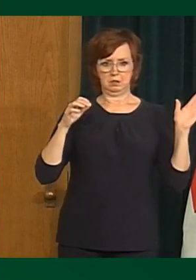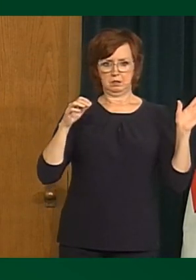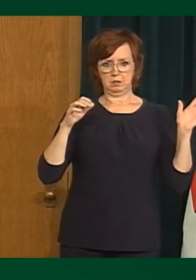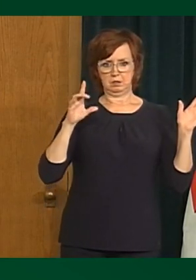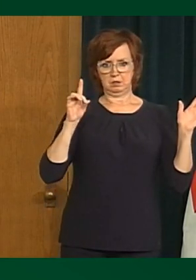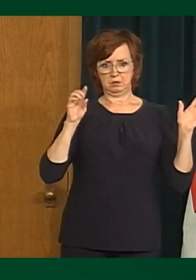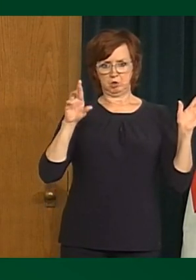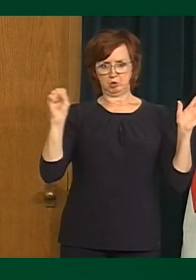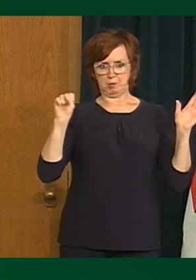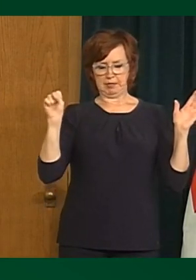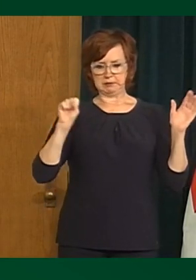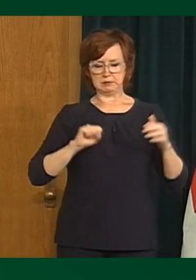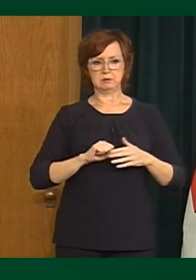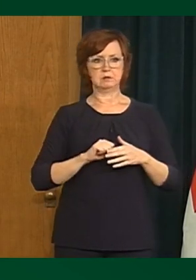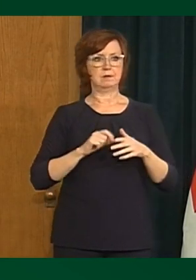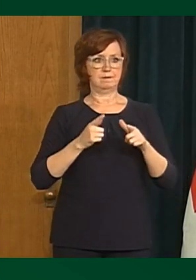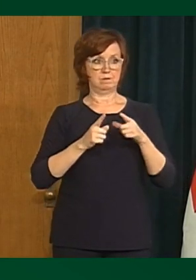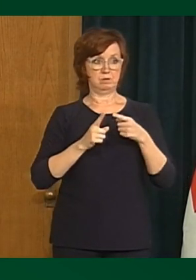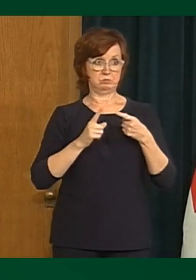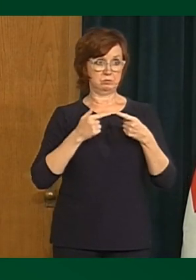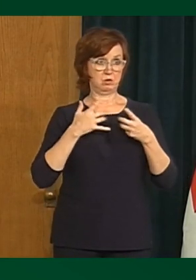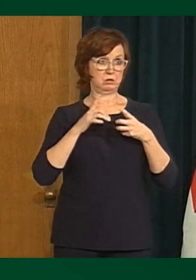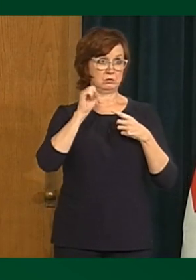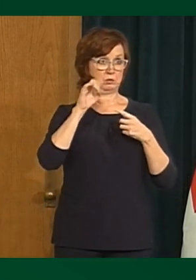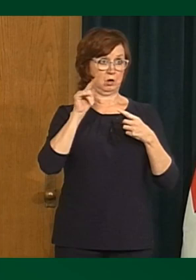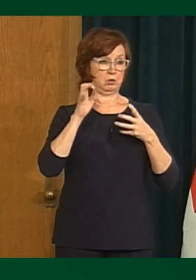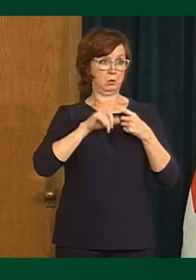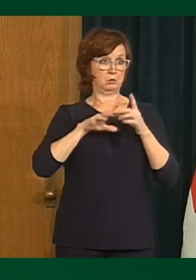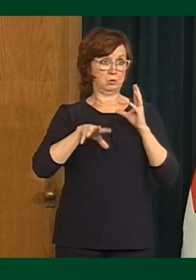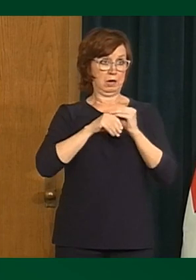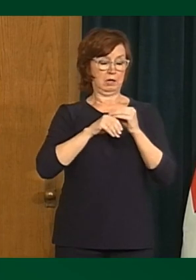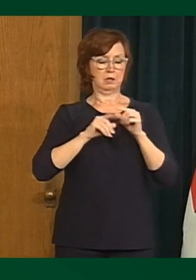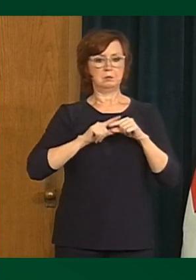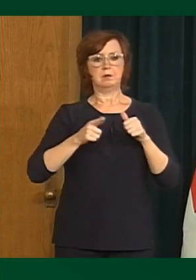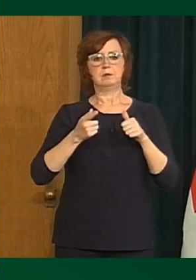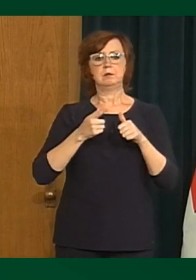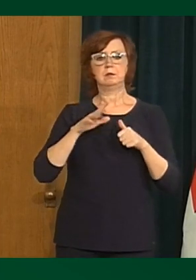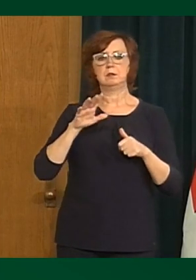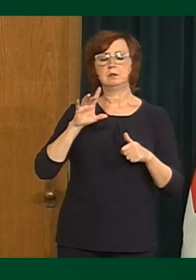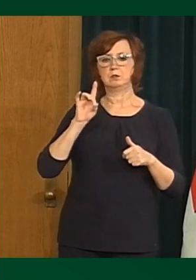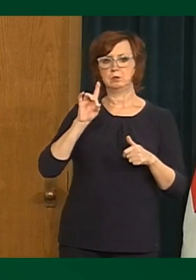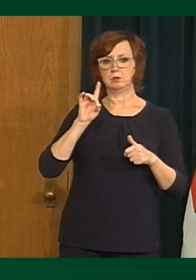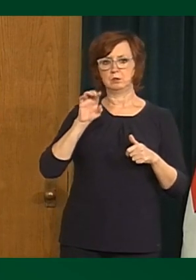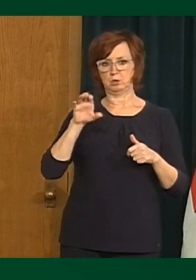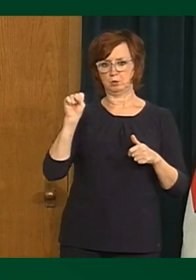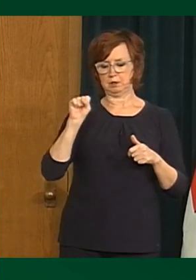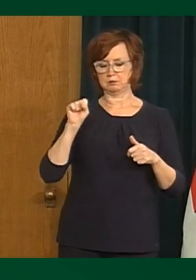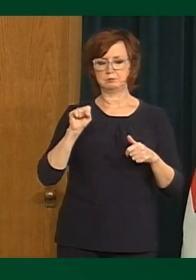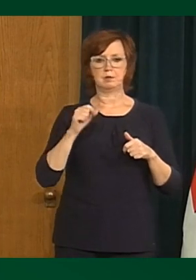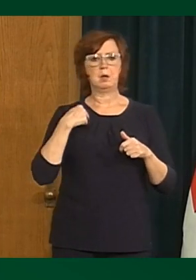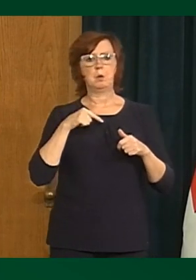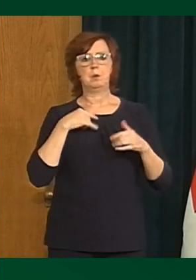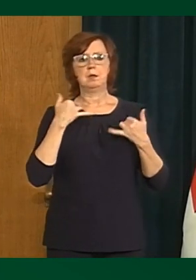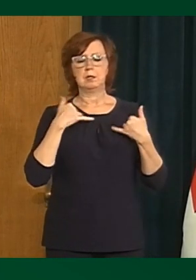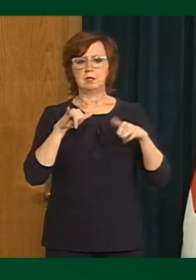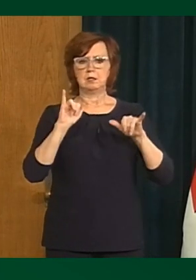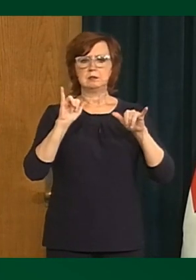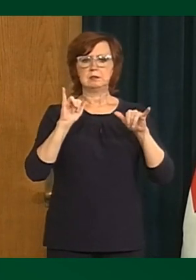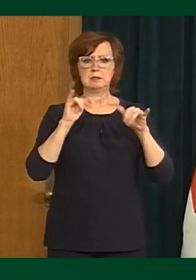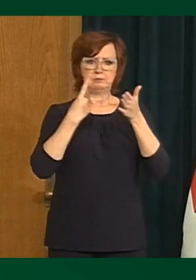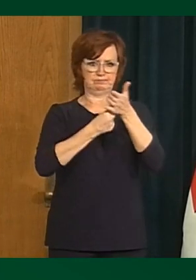some initial comments, and then Scott, maybe if you wanted to add to that. So some of the recommendations are being worked through in terms of how that will flow. For